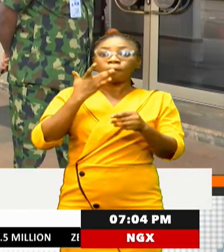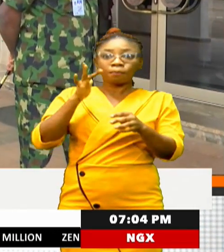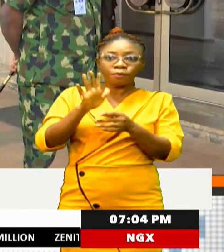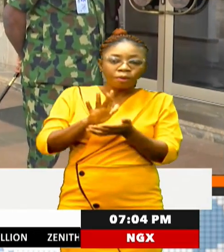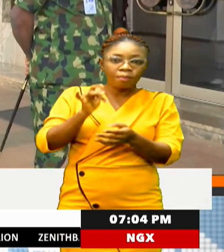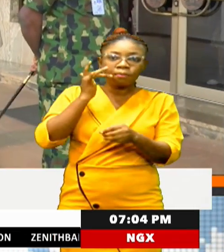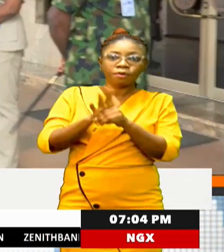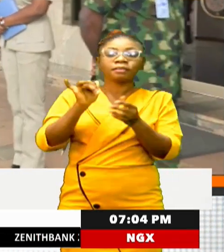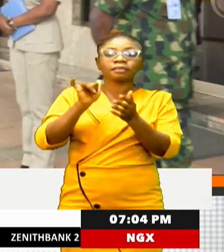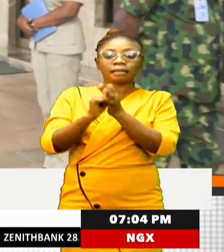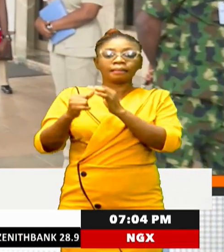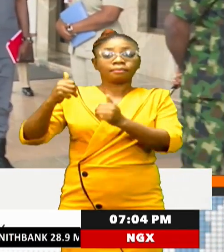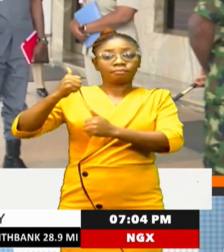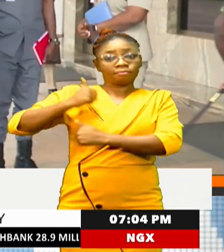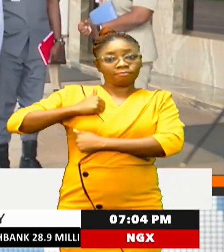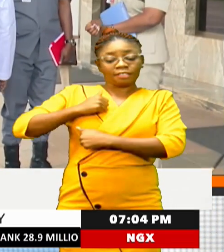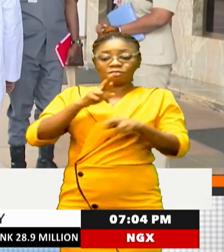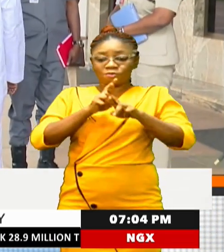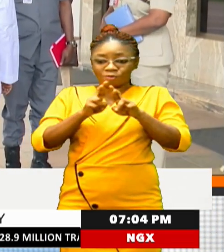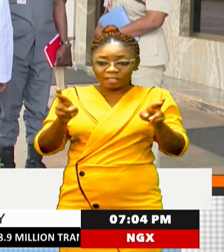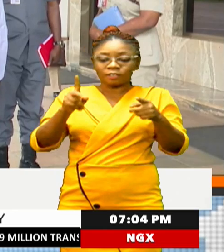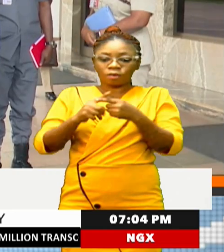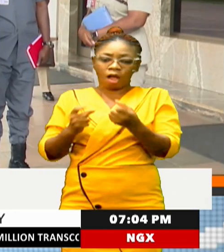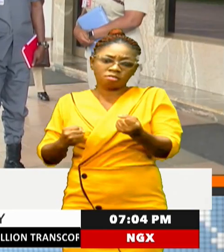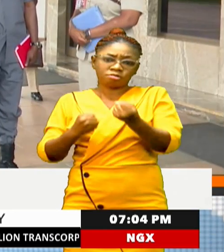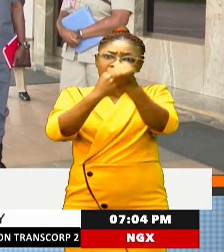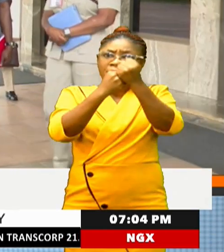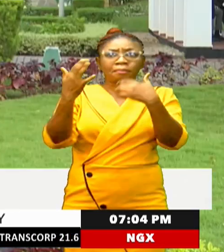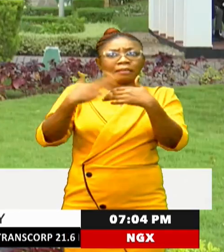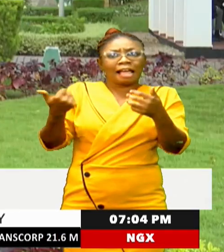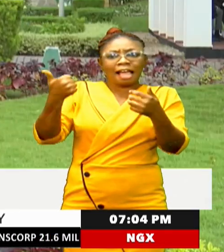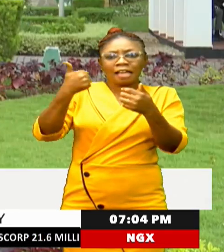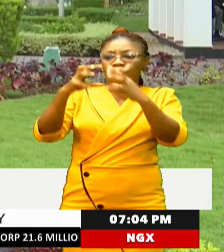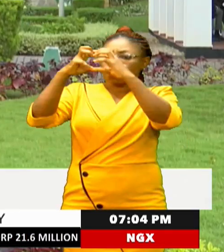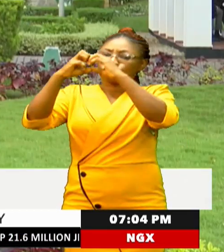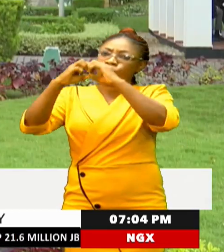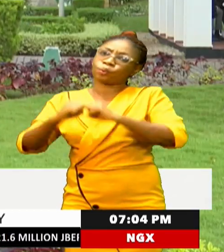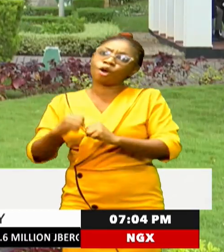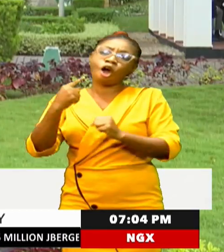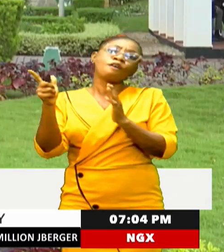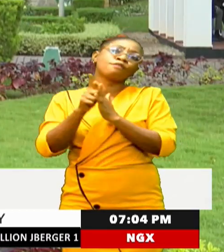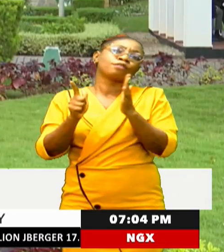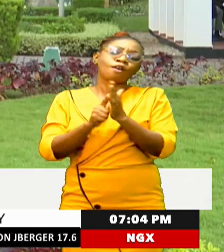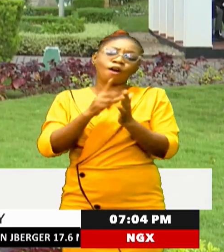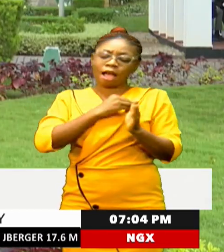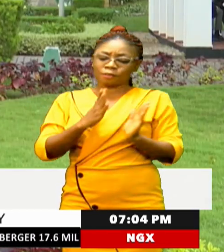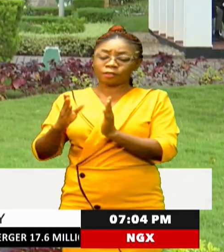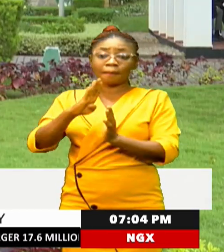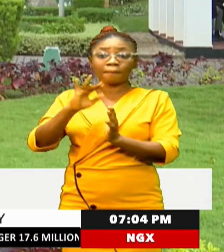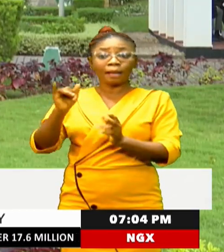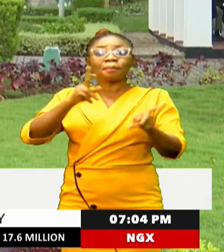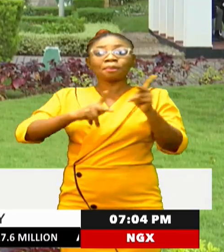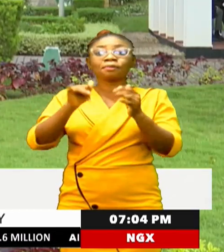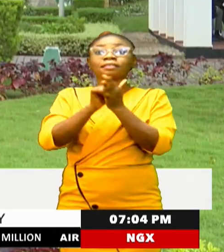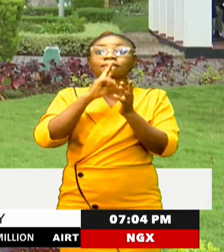to be there as a backup in case of any breakdown of law and order by those protesting across